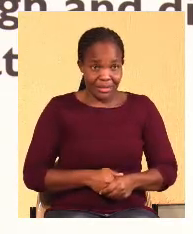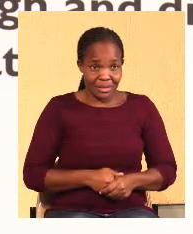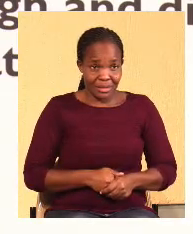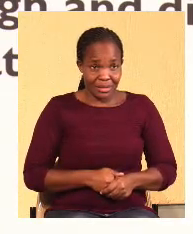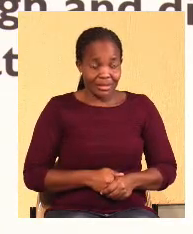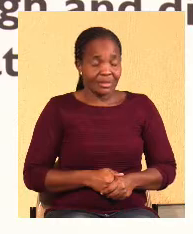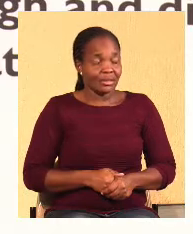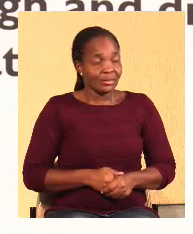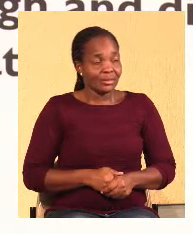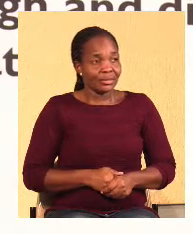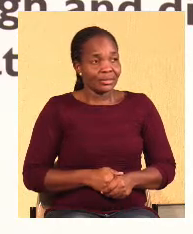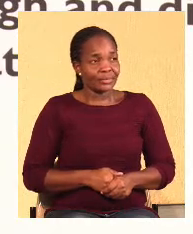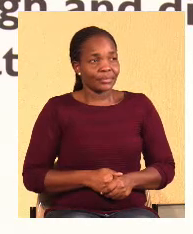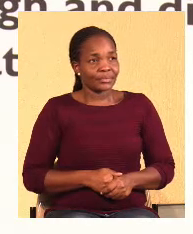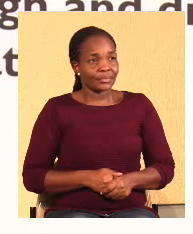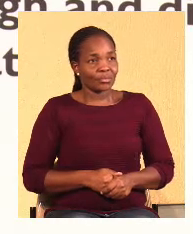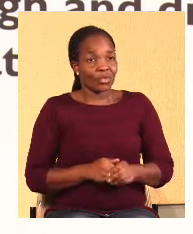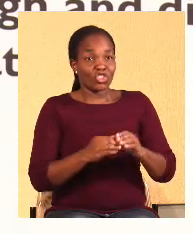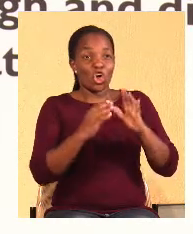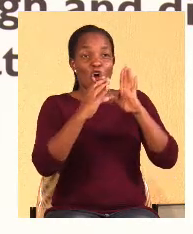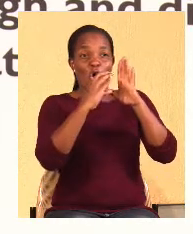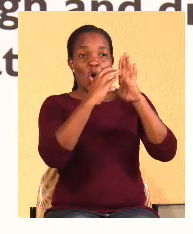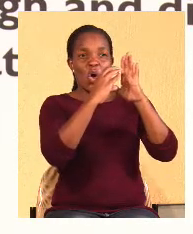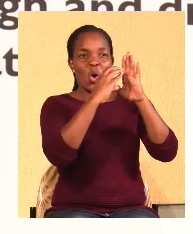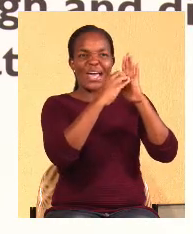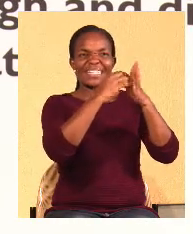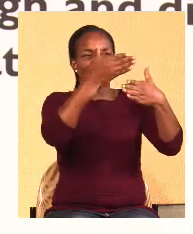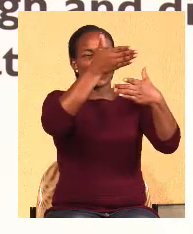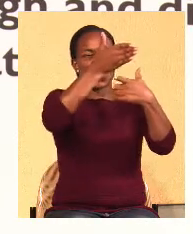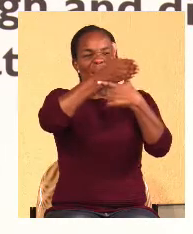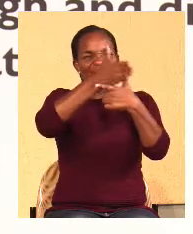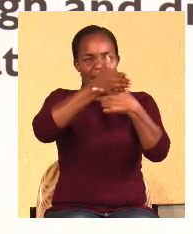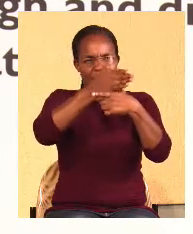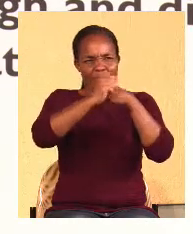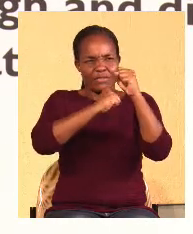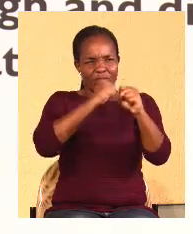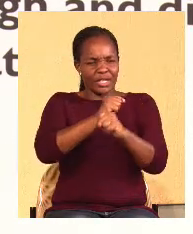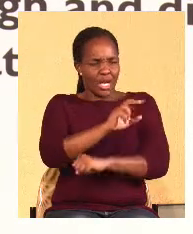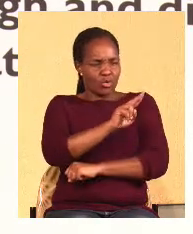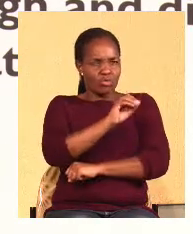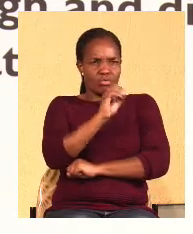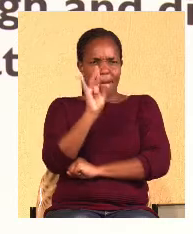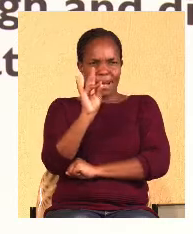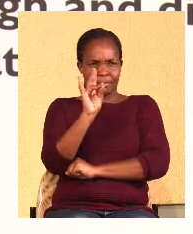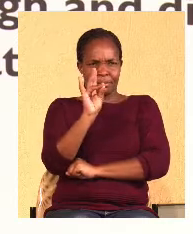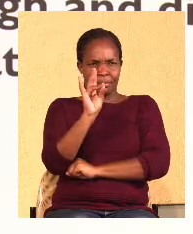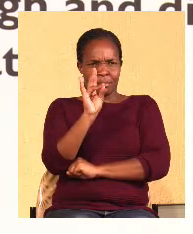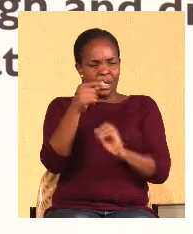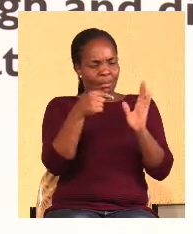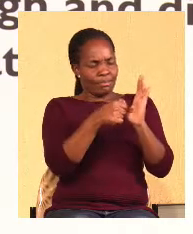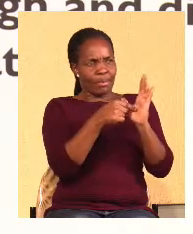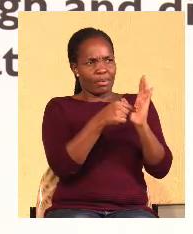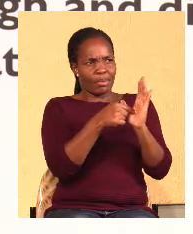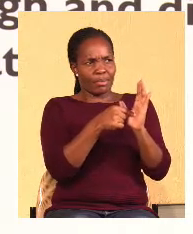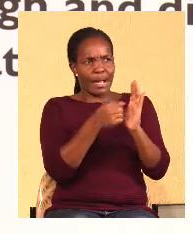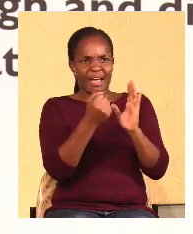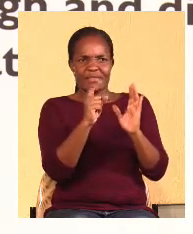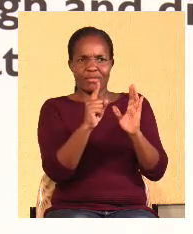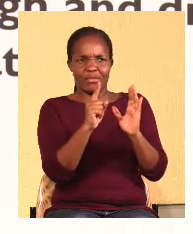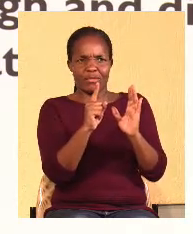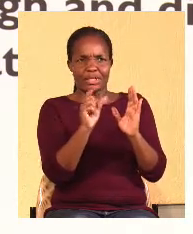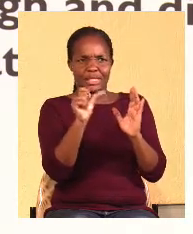So when we talk about, so the Labor Act 11 of 2007 actually has a very